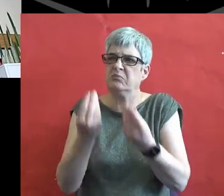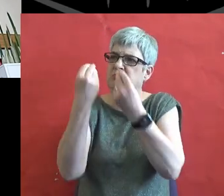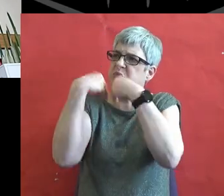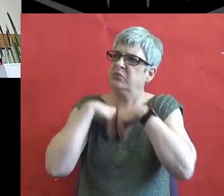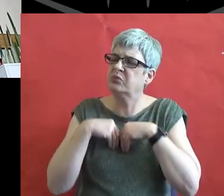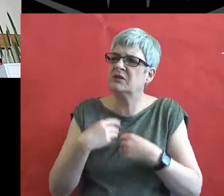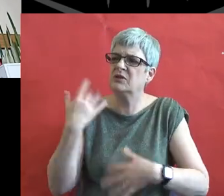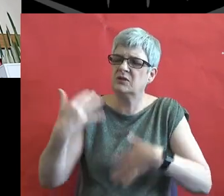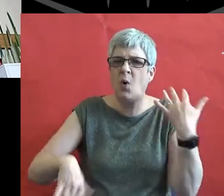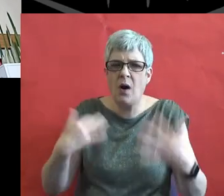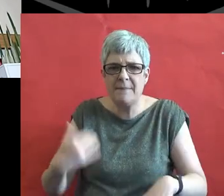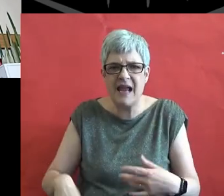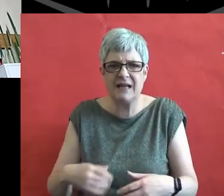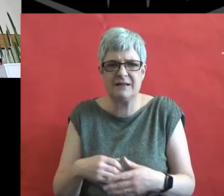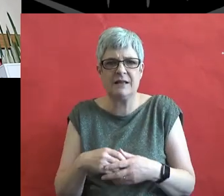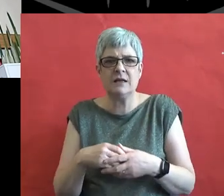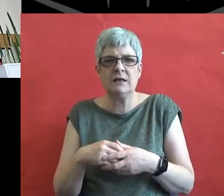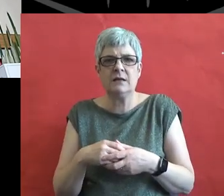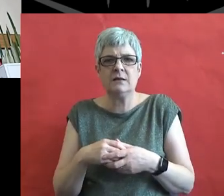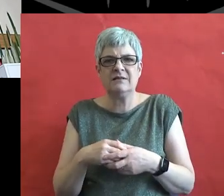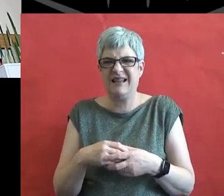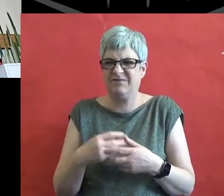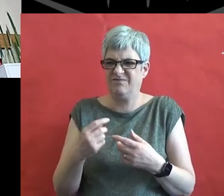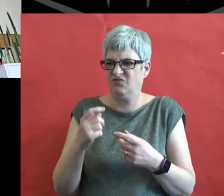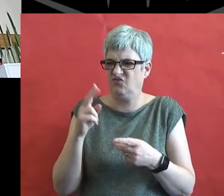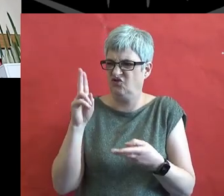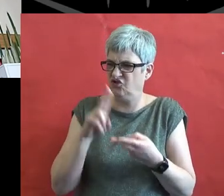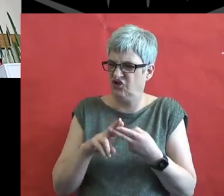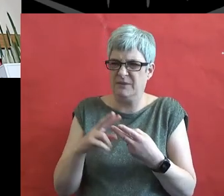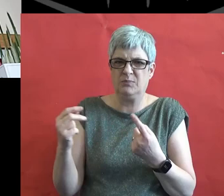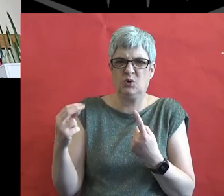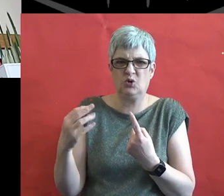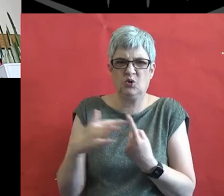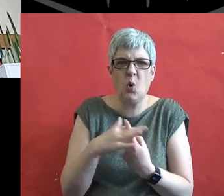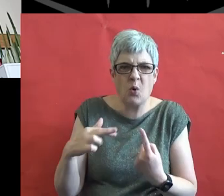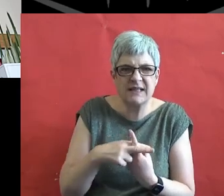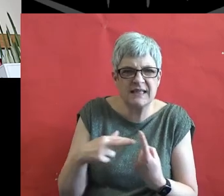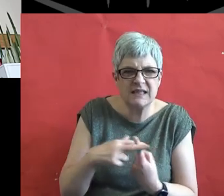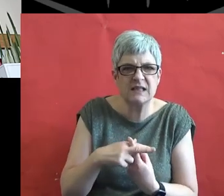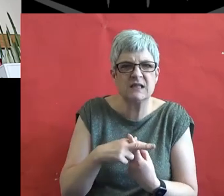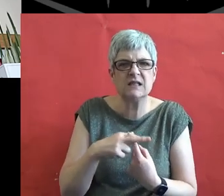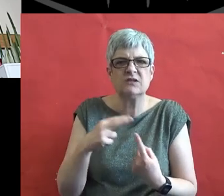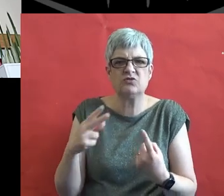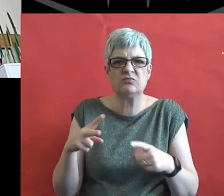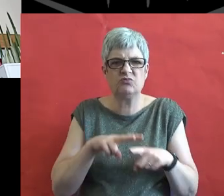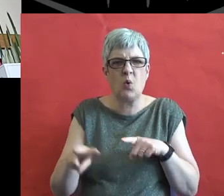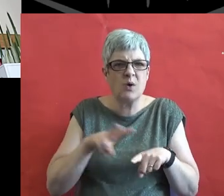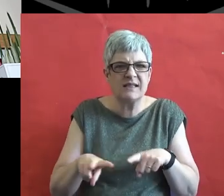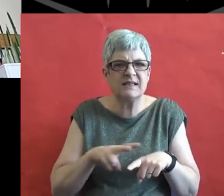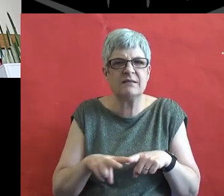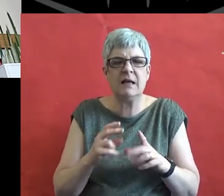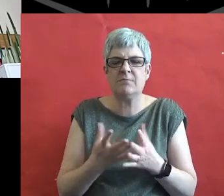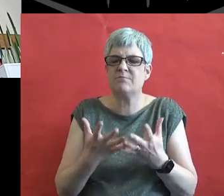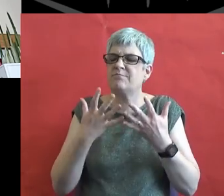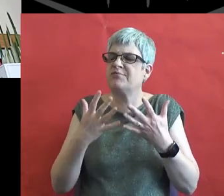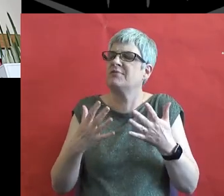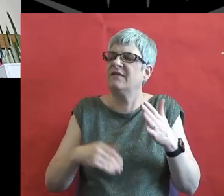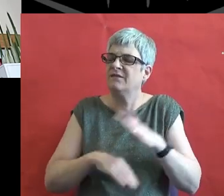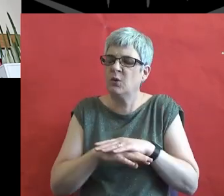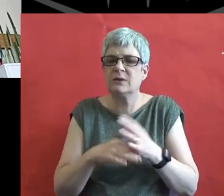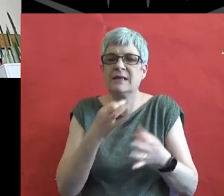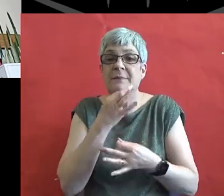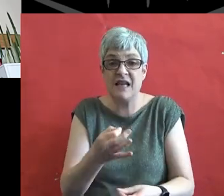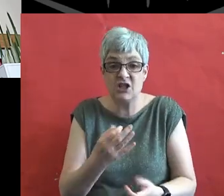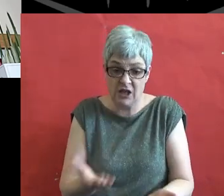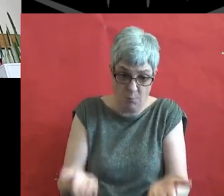pain, taking cheap jibes, and the massive temptation. Come on, get